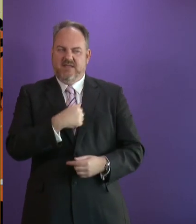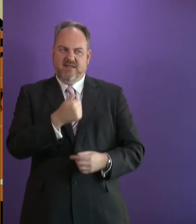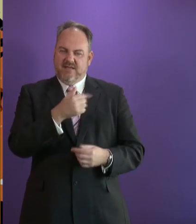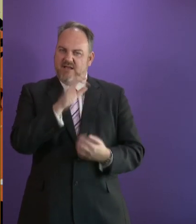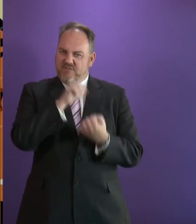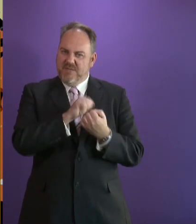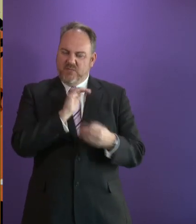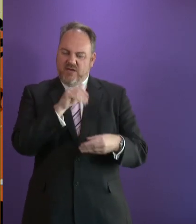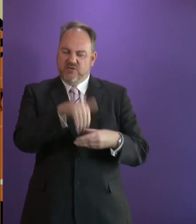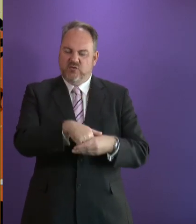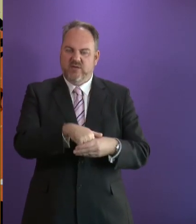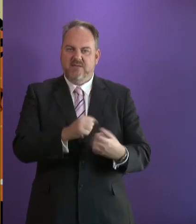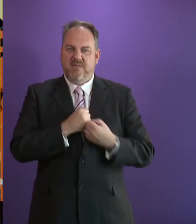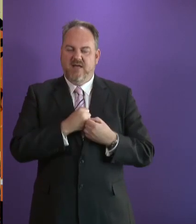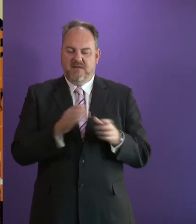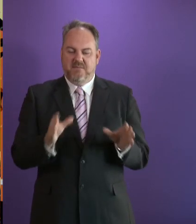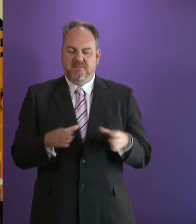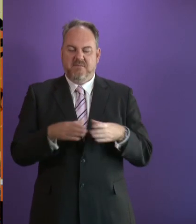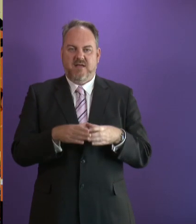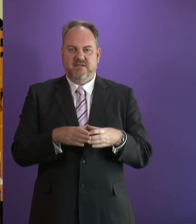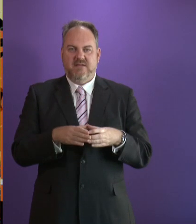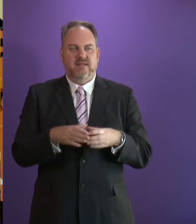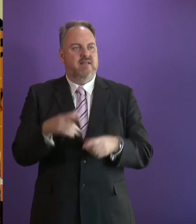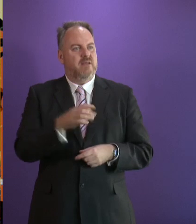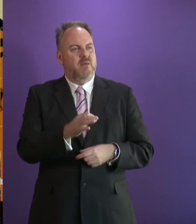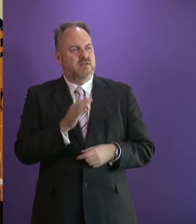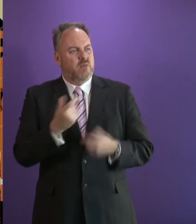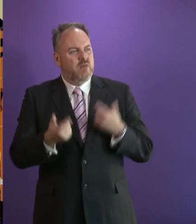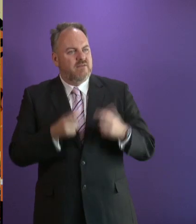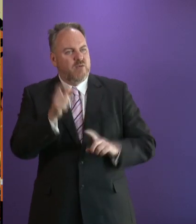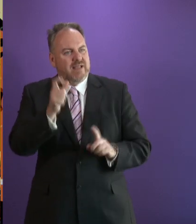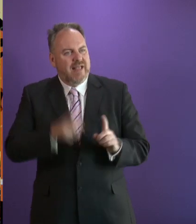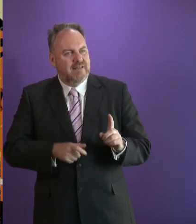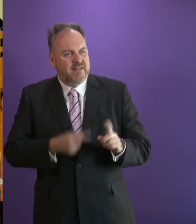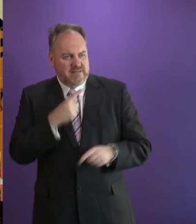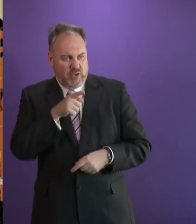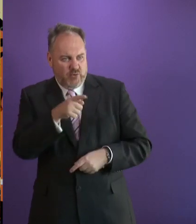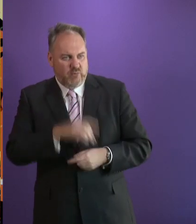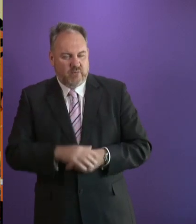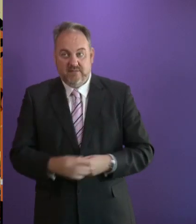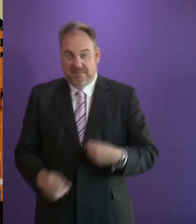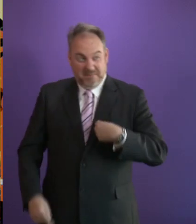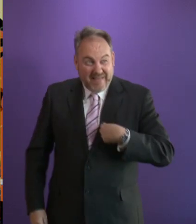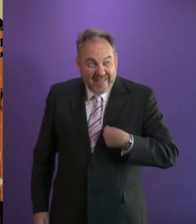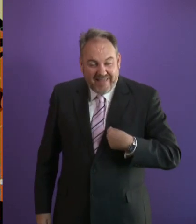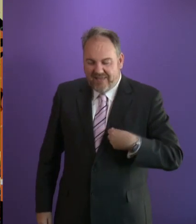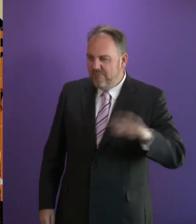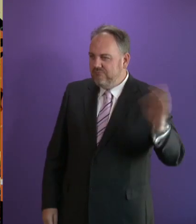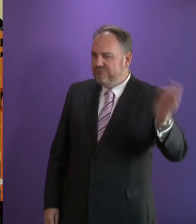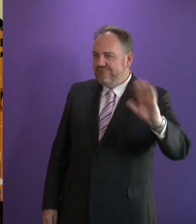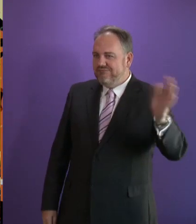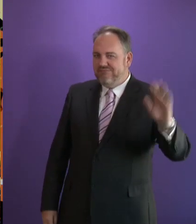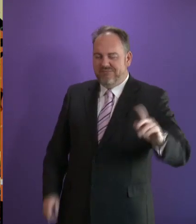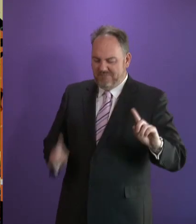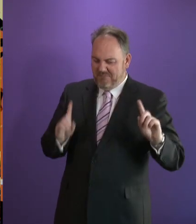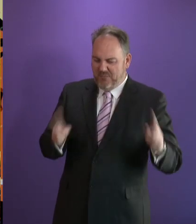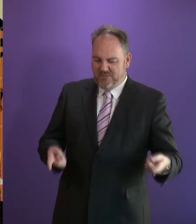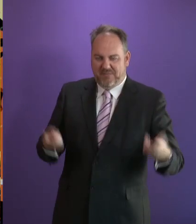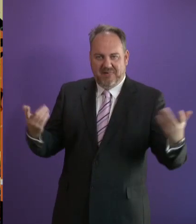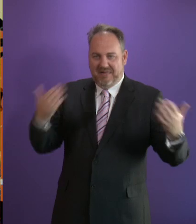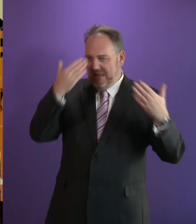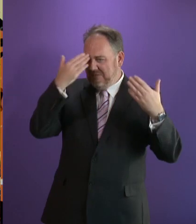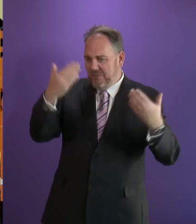party. When it was suggested we were looking for a candidate, they'd say, what about you? And I was like, you're absolutely joking. I don't know these policies in and